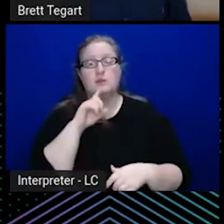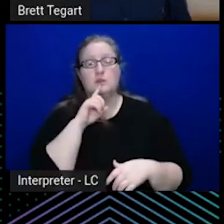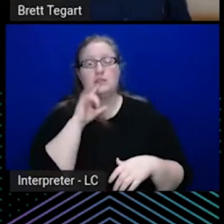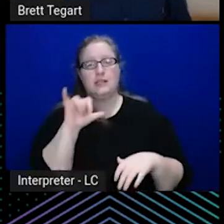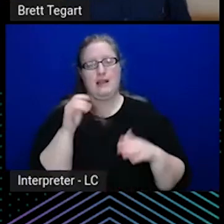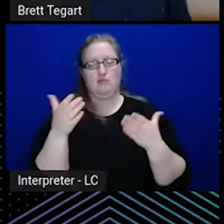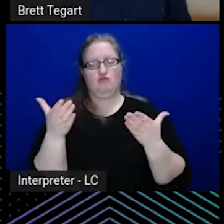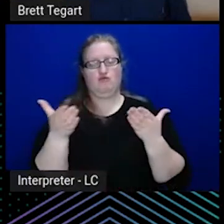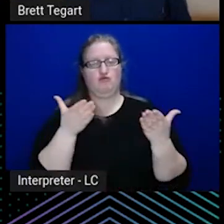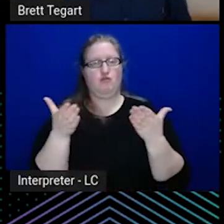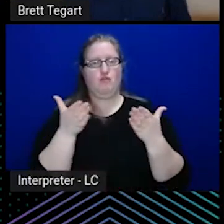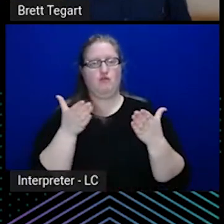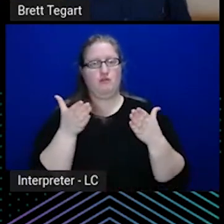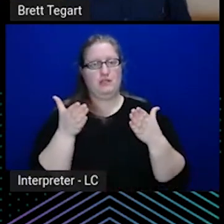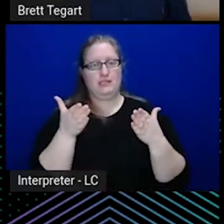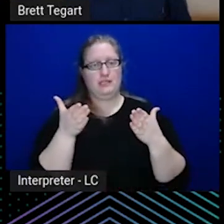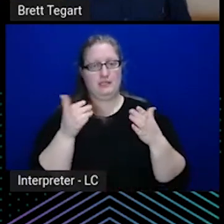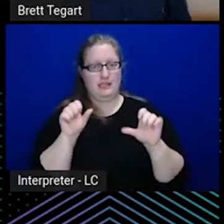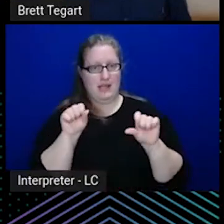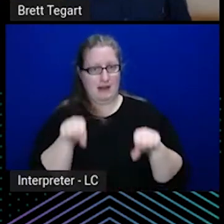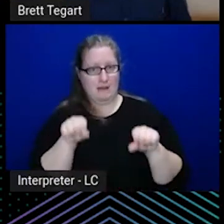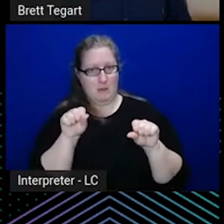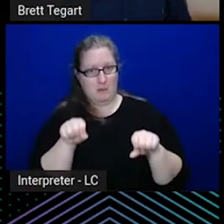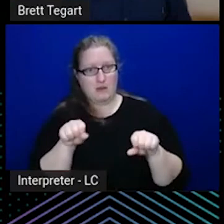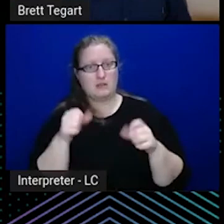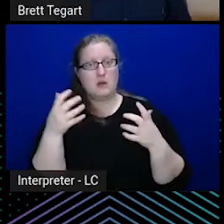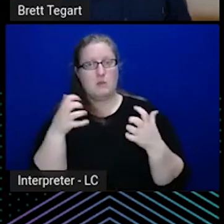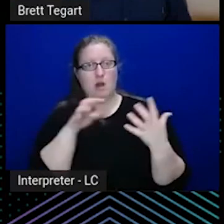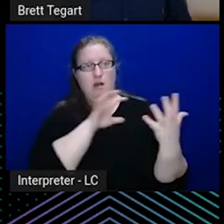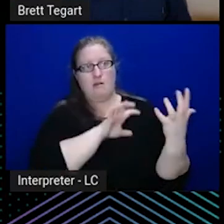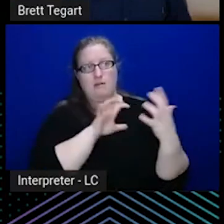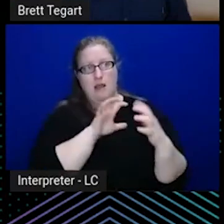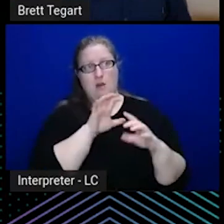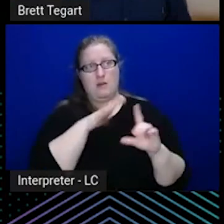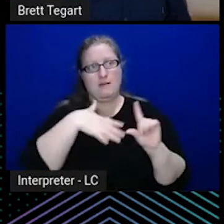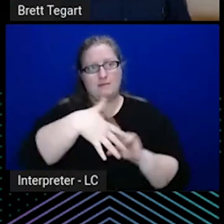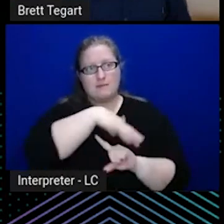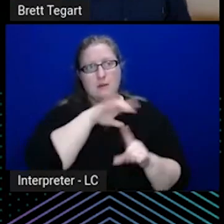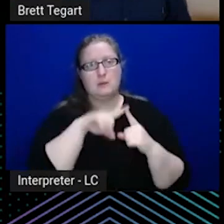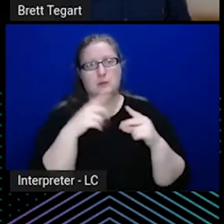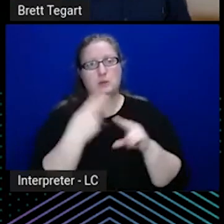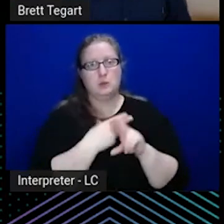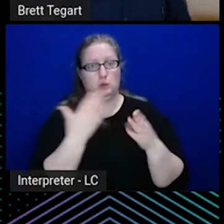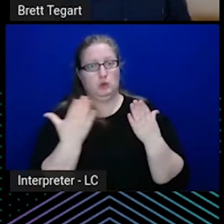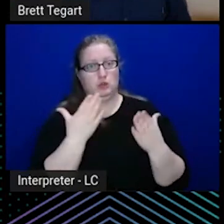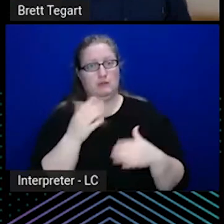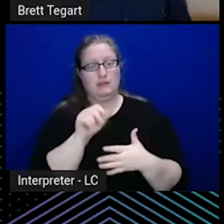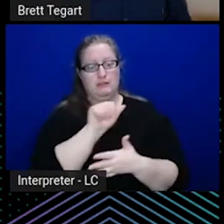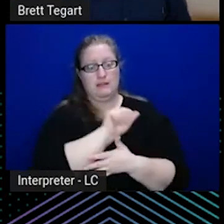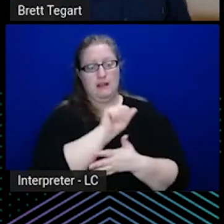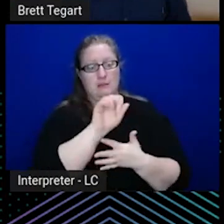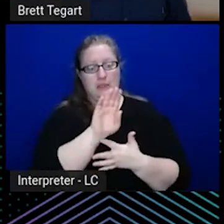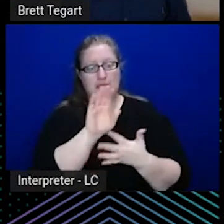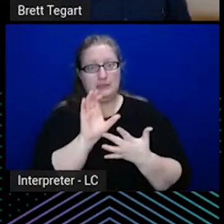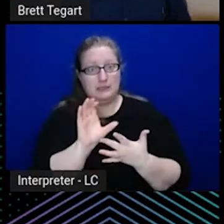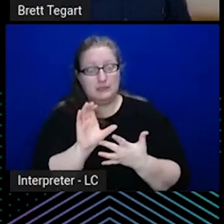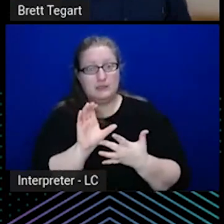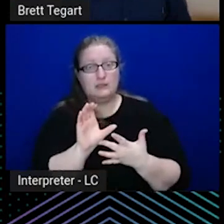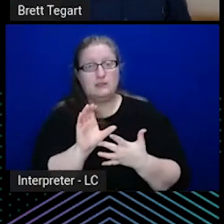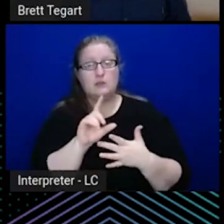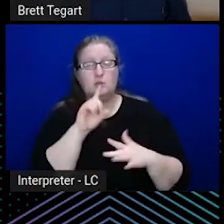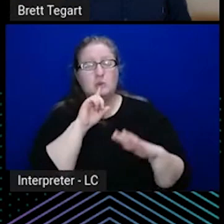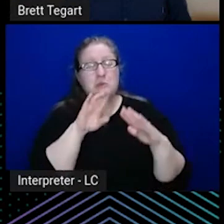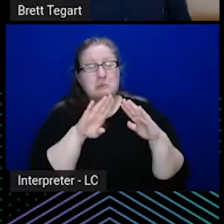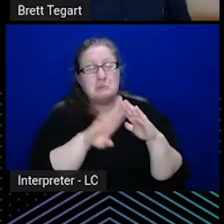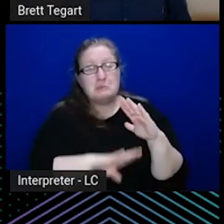enablement. So I want this cloud environment to be used in service ABC. The basic things that